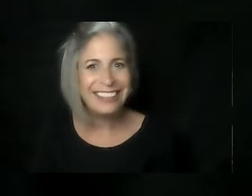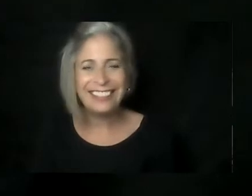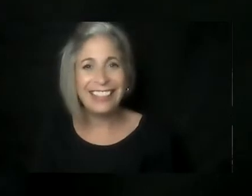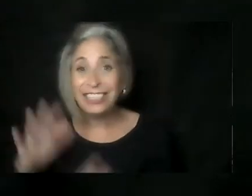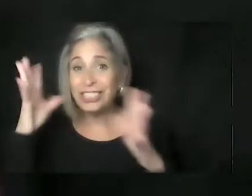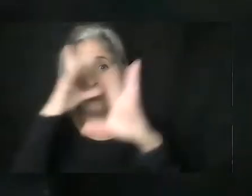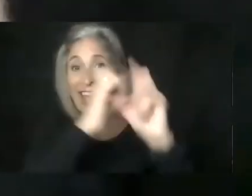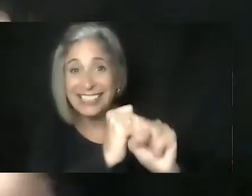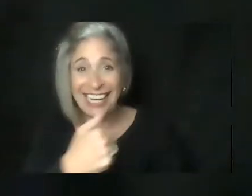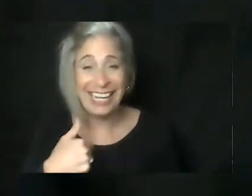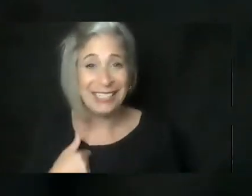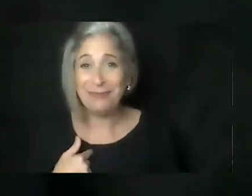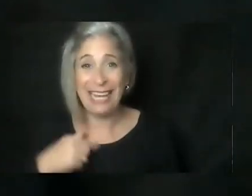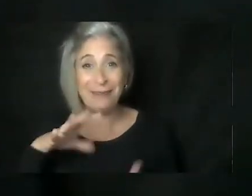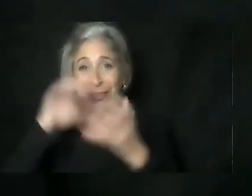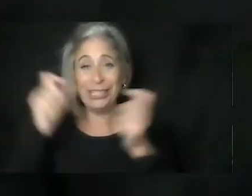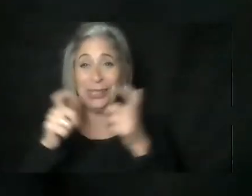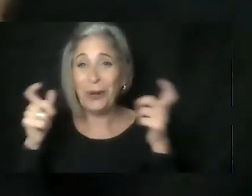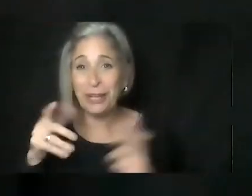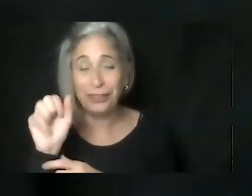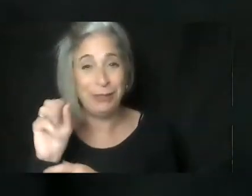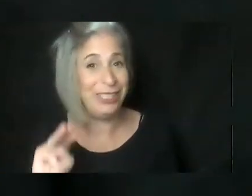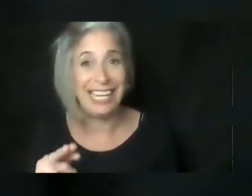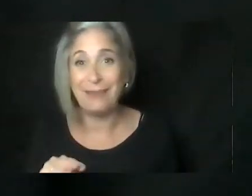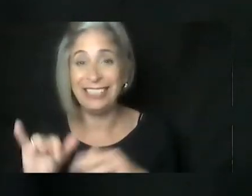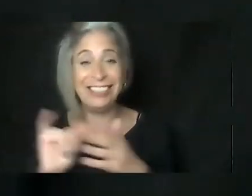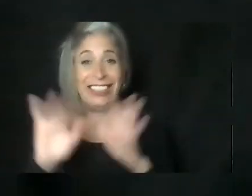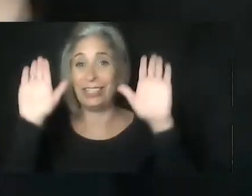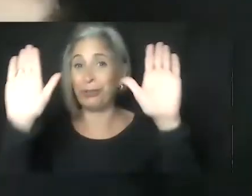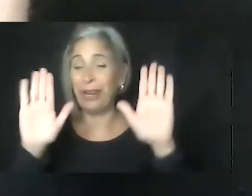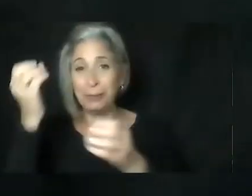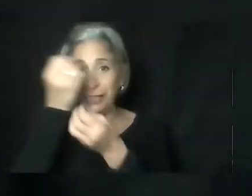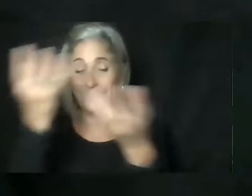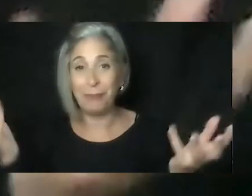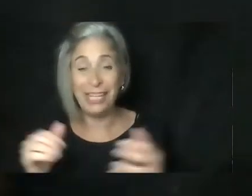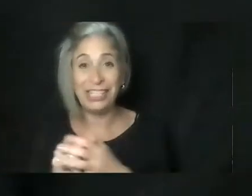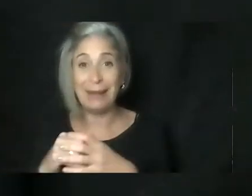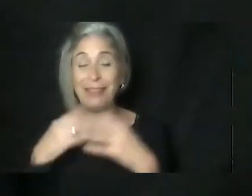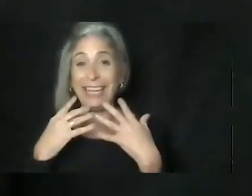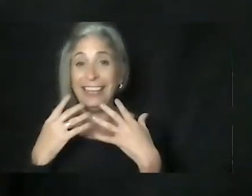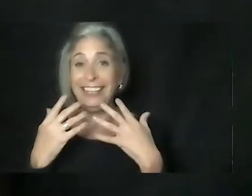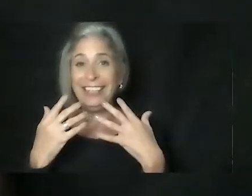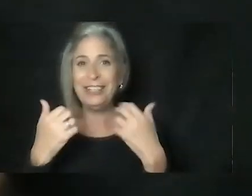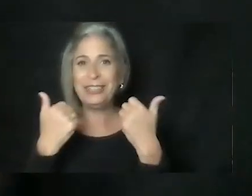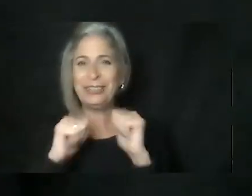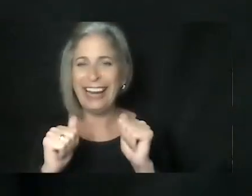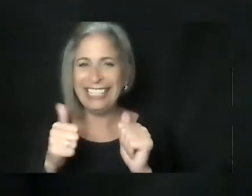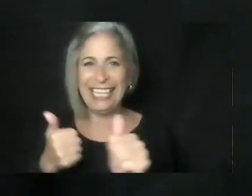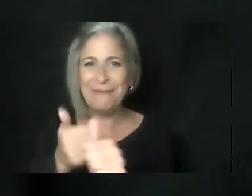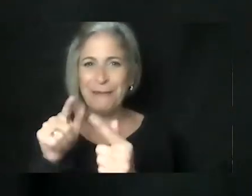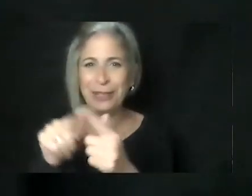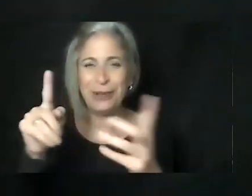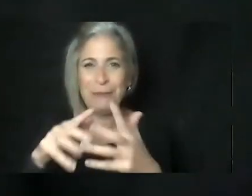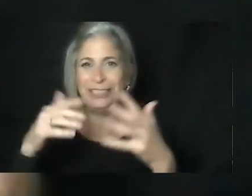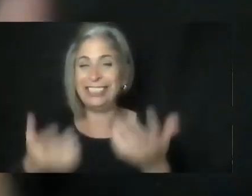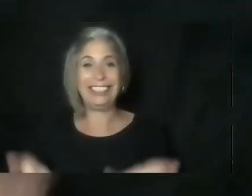Wow, that's just fascinating to me. I'm learning so much from you, Sam. This is just incredible information. I'm like trying to